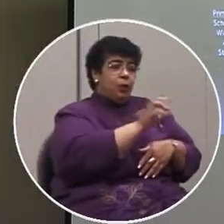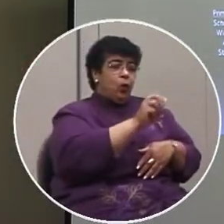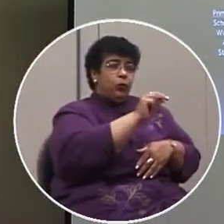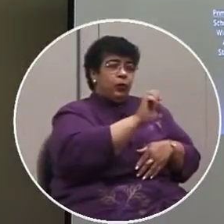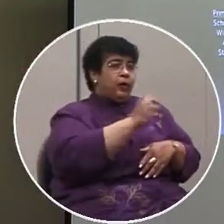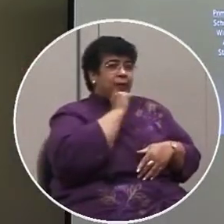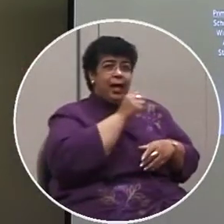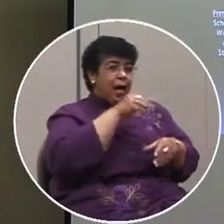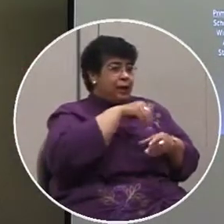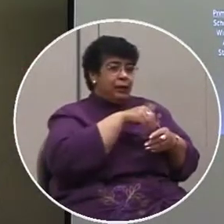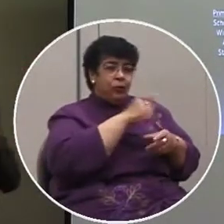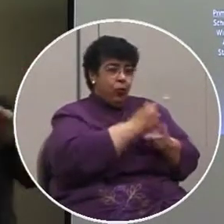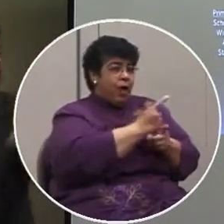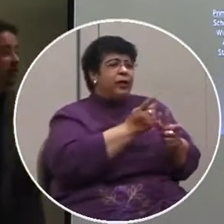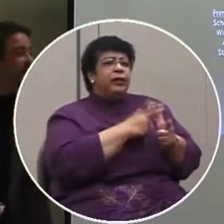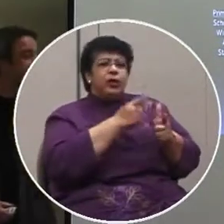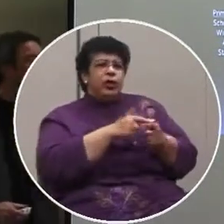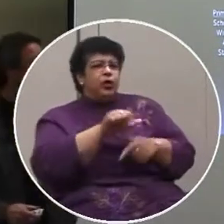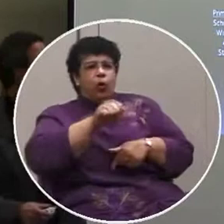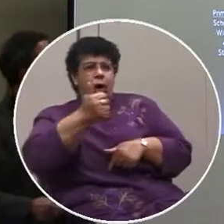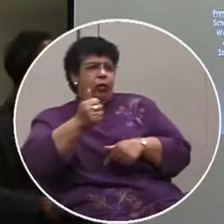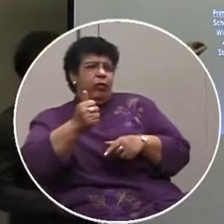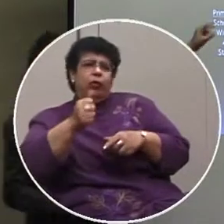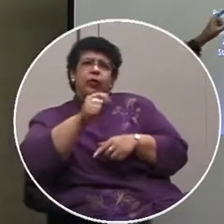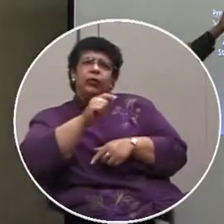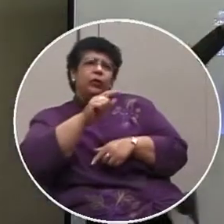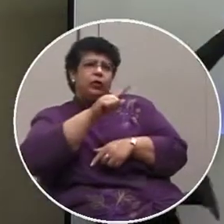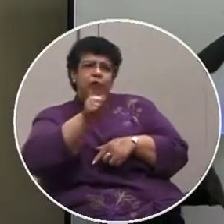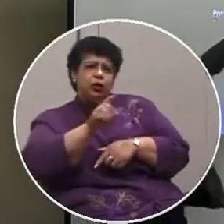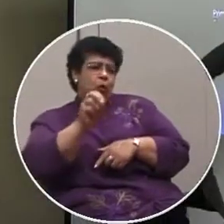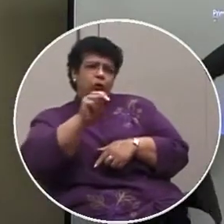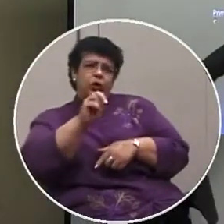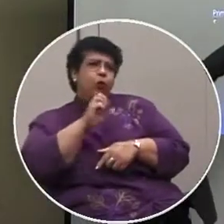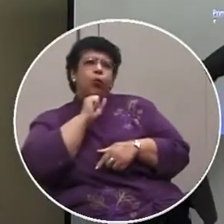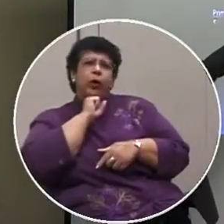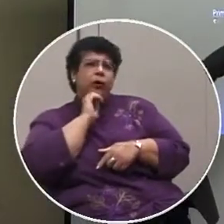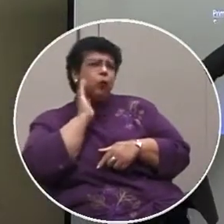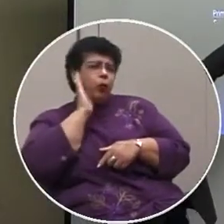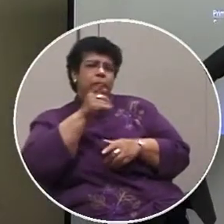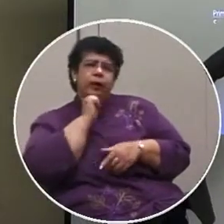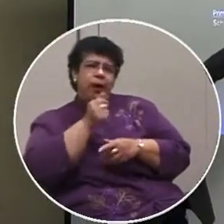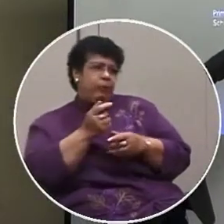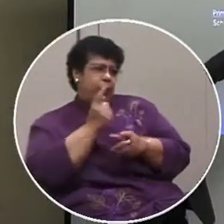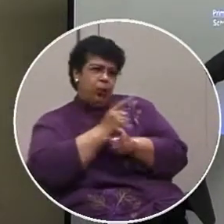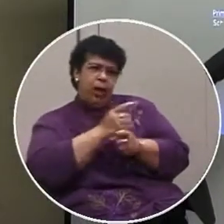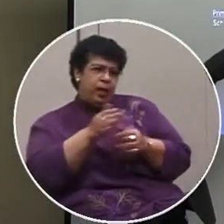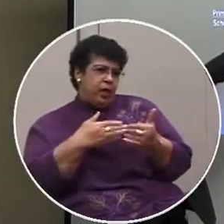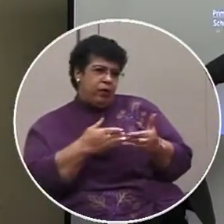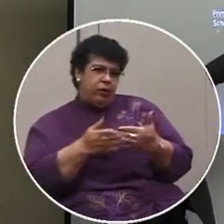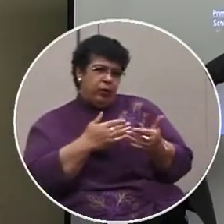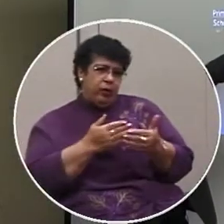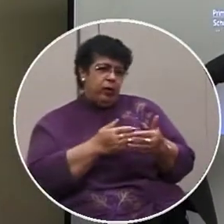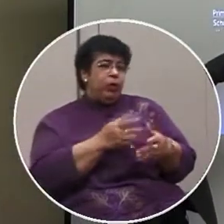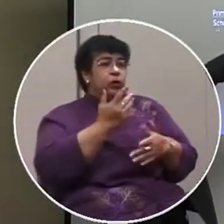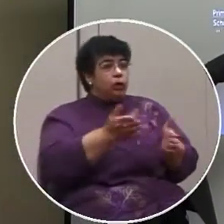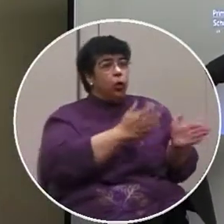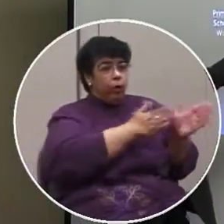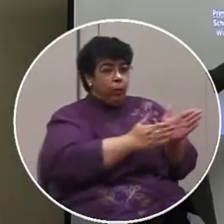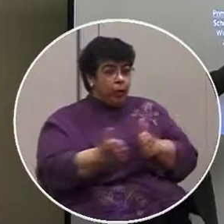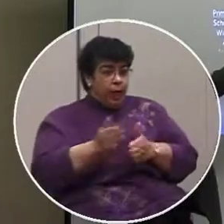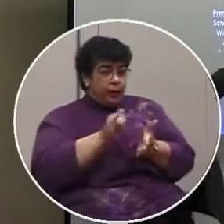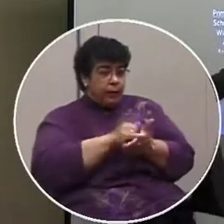and you're going to get swamped. The other piece is the systems that you put in place to support individual students, the plans you put